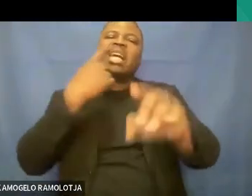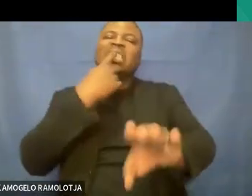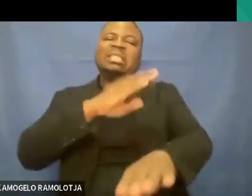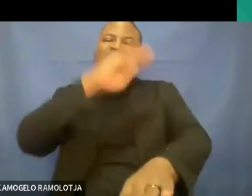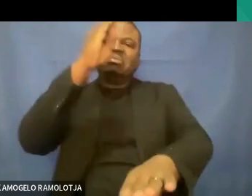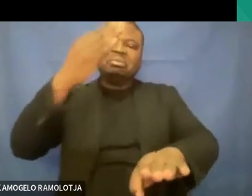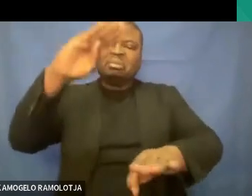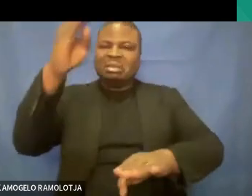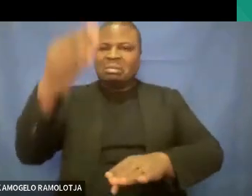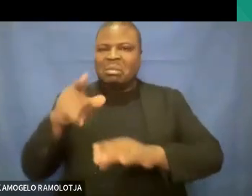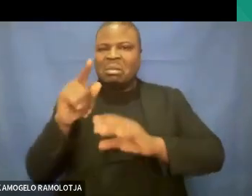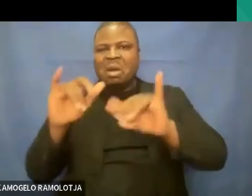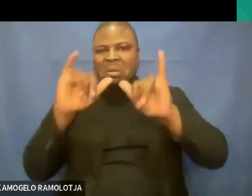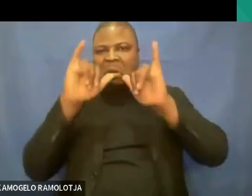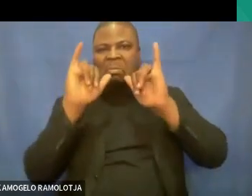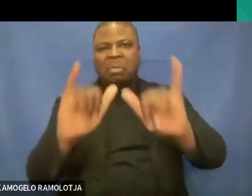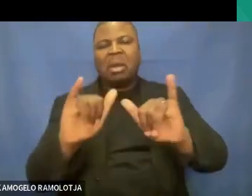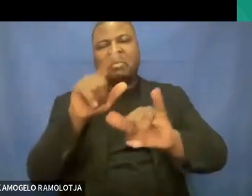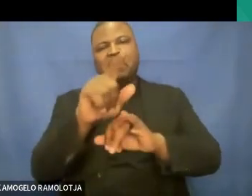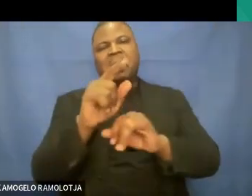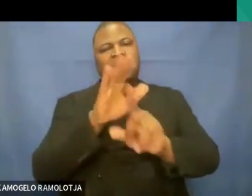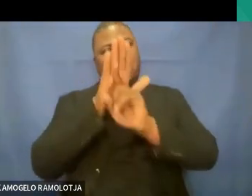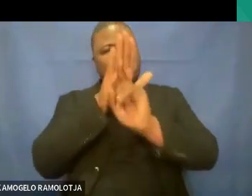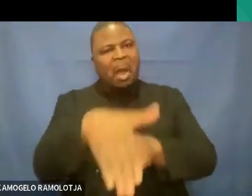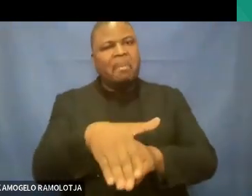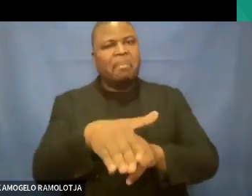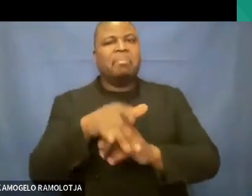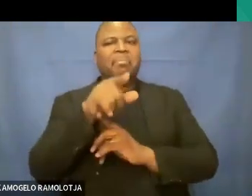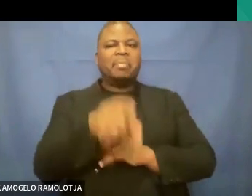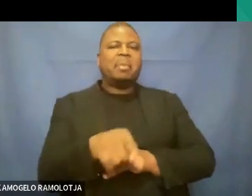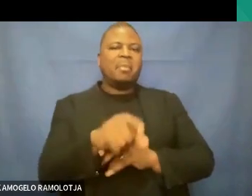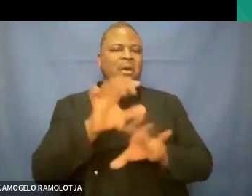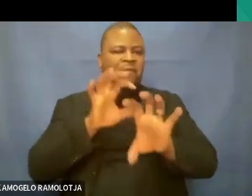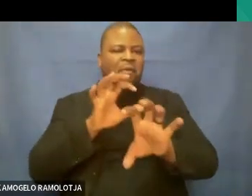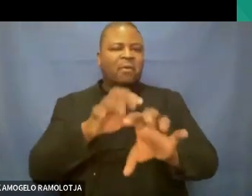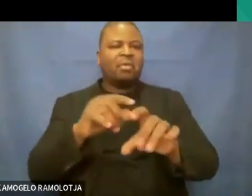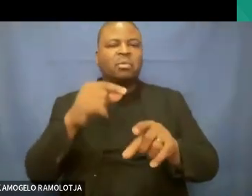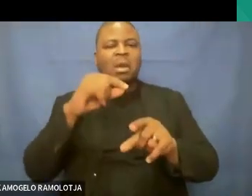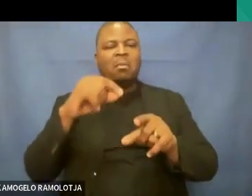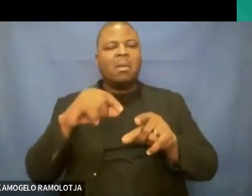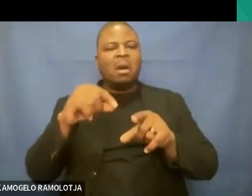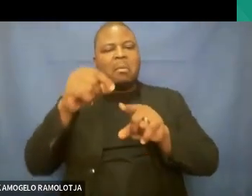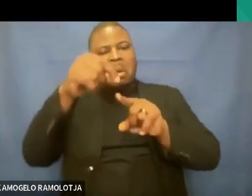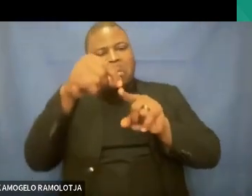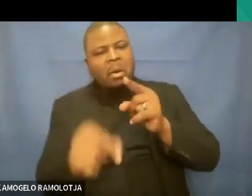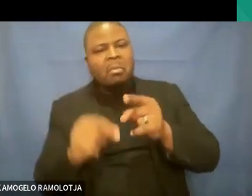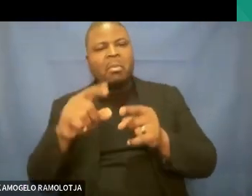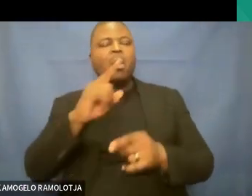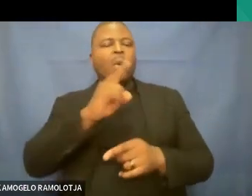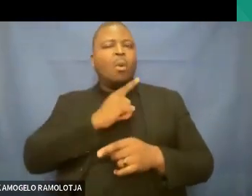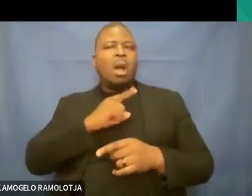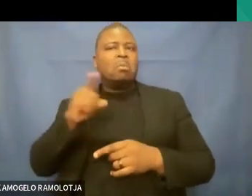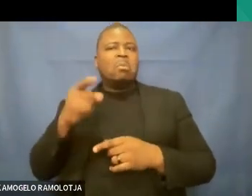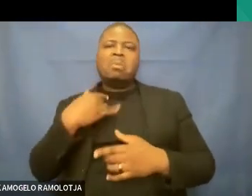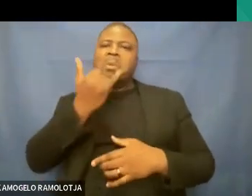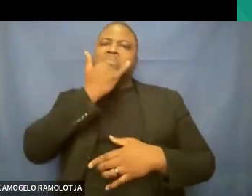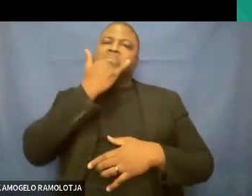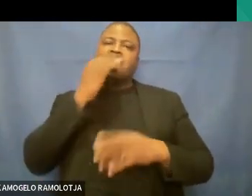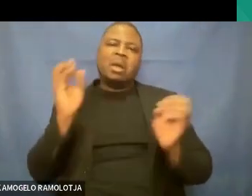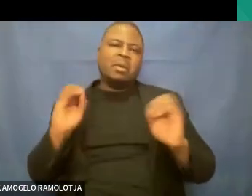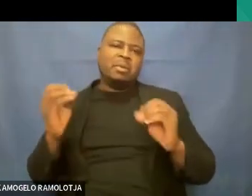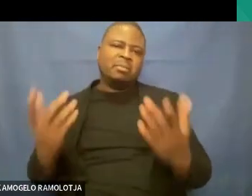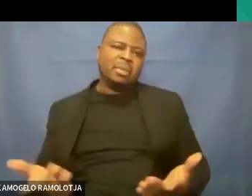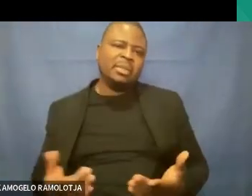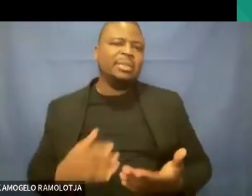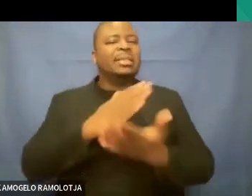being taken to undergo circumcision without their consent. And some of the issues